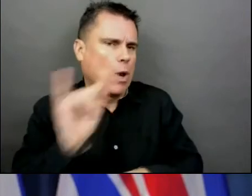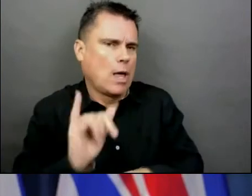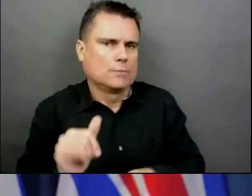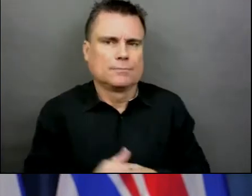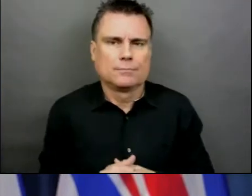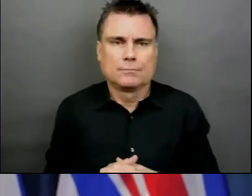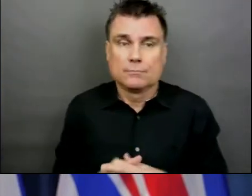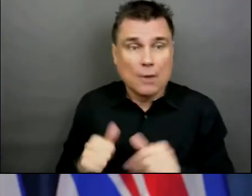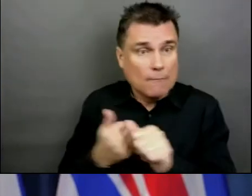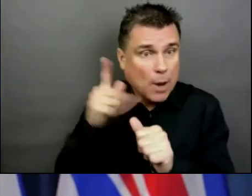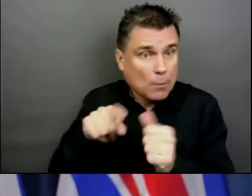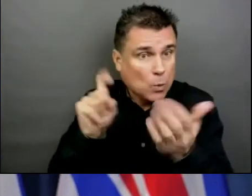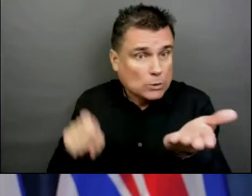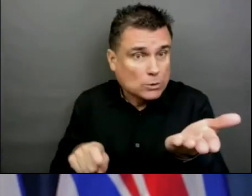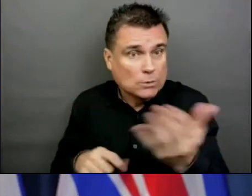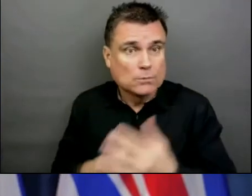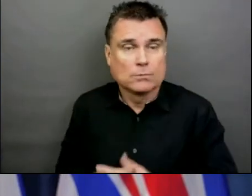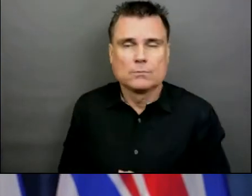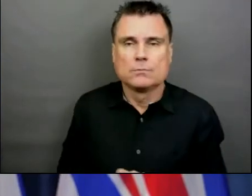Richard, do you have a follow-up?